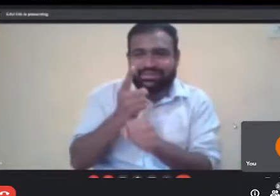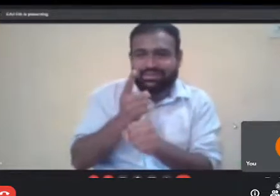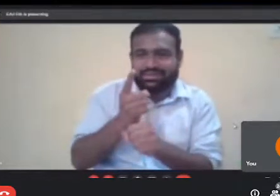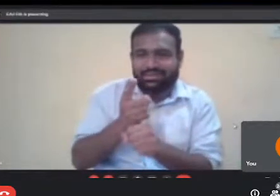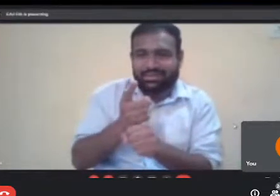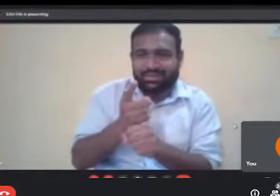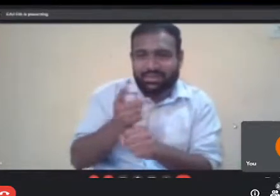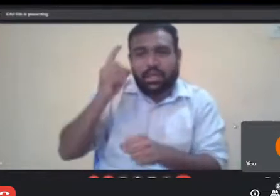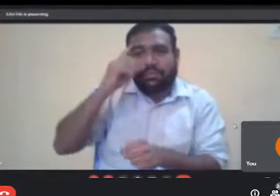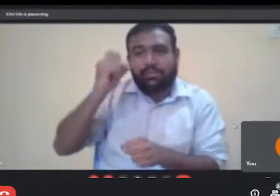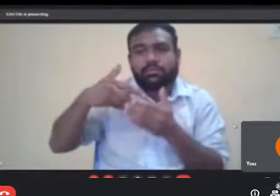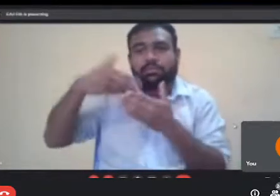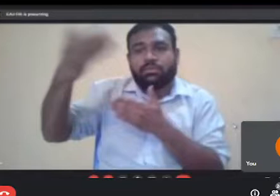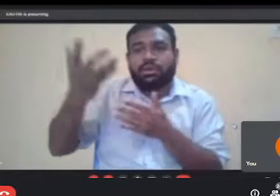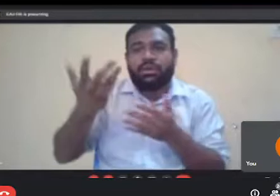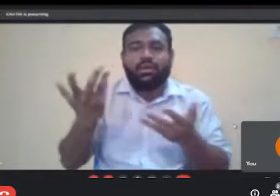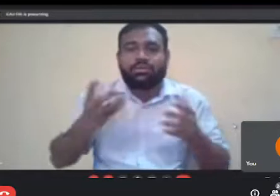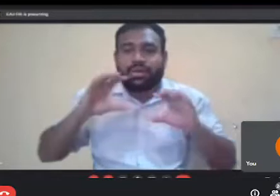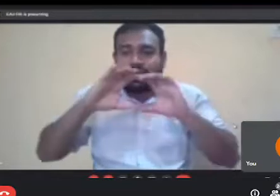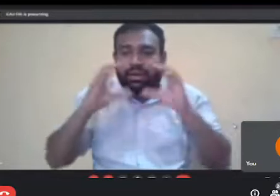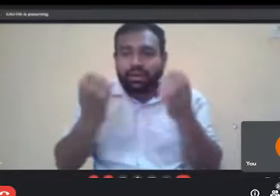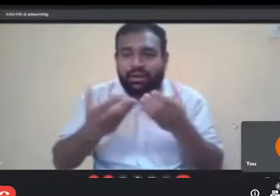The Here we have conclusion and already observation.